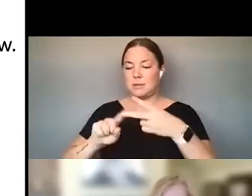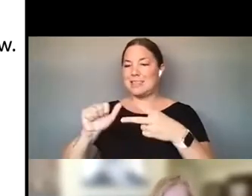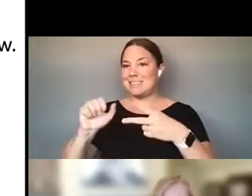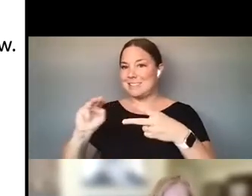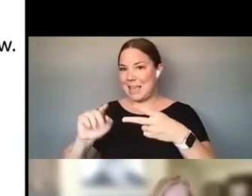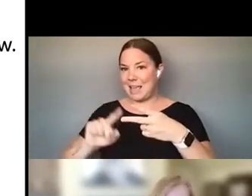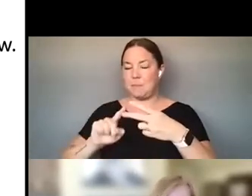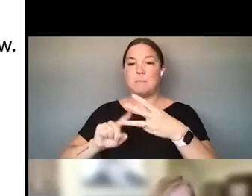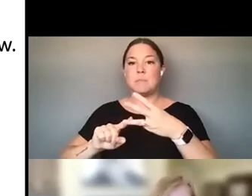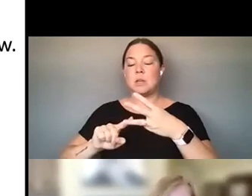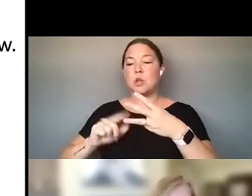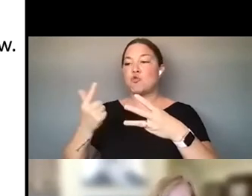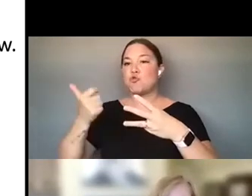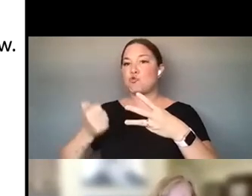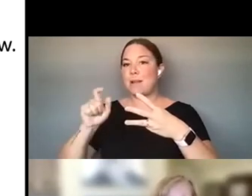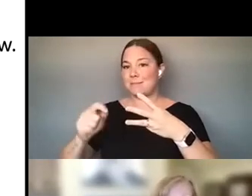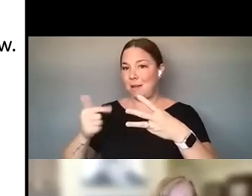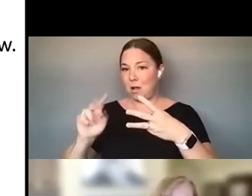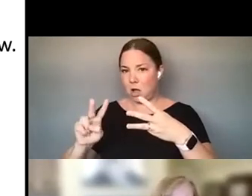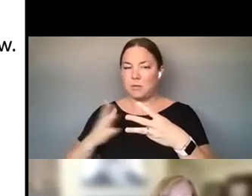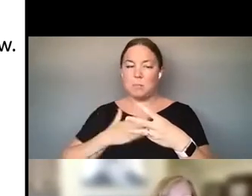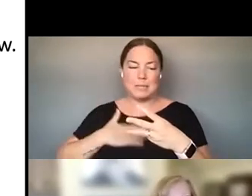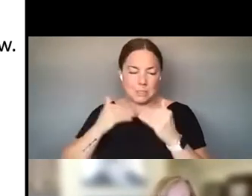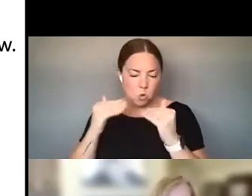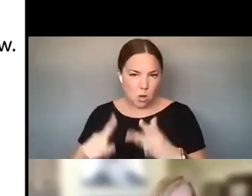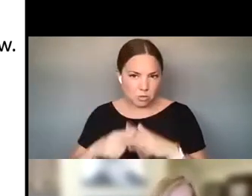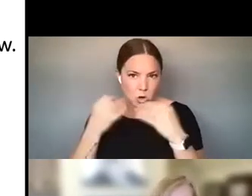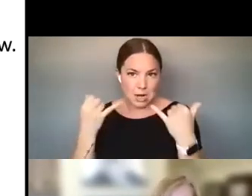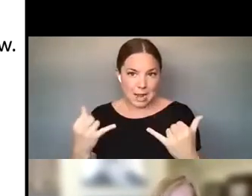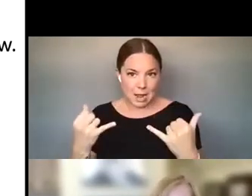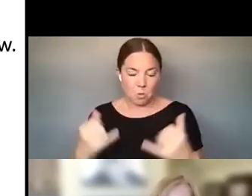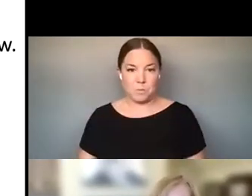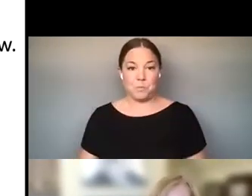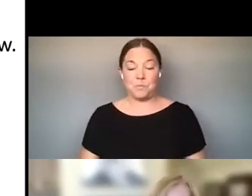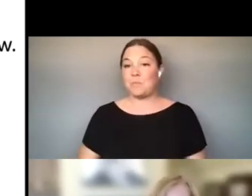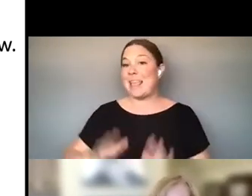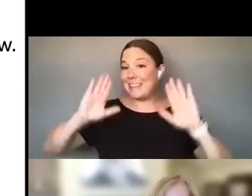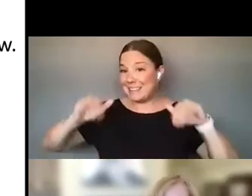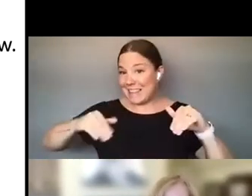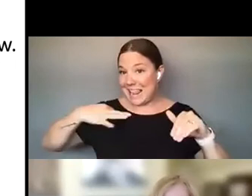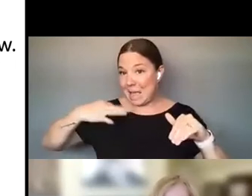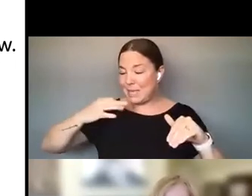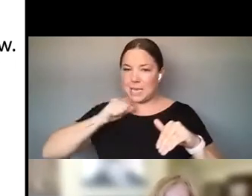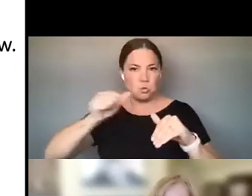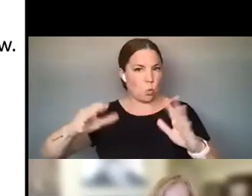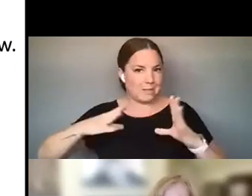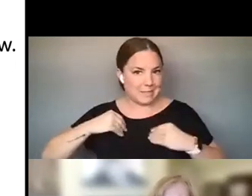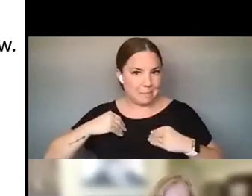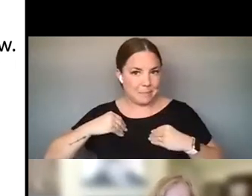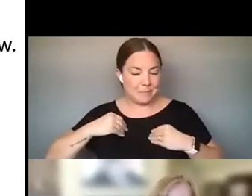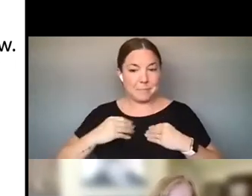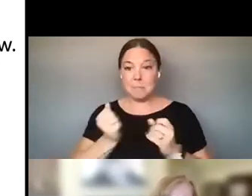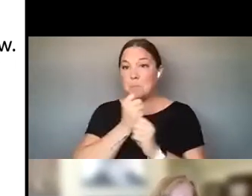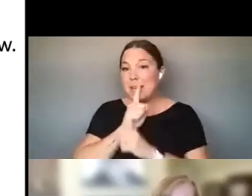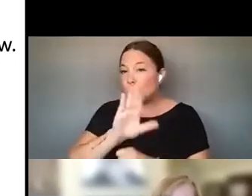started now. Second, late applications are not accepted, so be sure that your